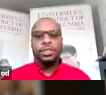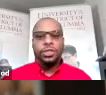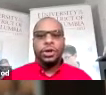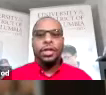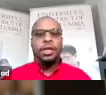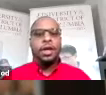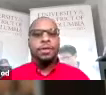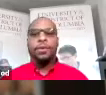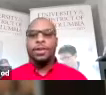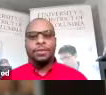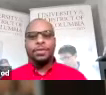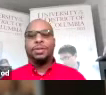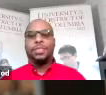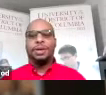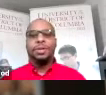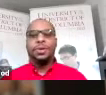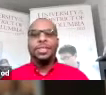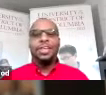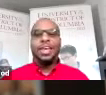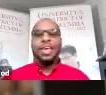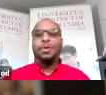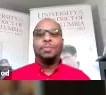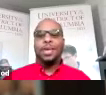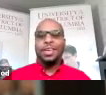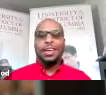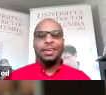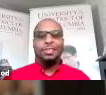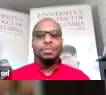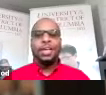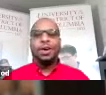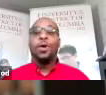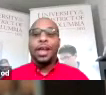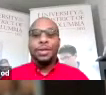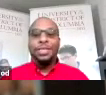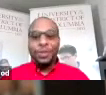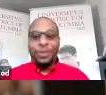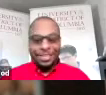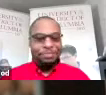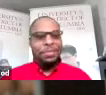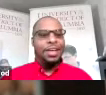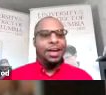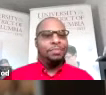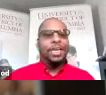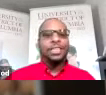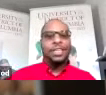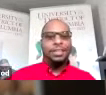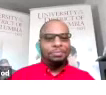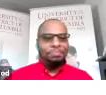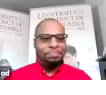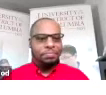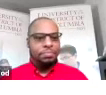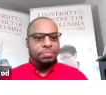into engineering, we are definitely the place to come and do it. And you won't be spending a whole lot of money doing it. Next